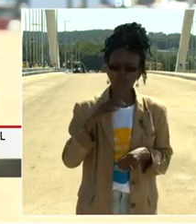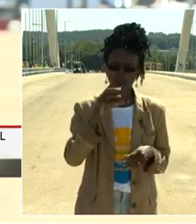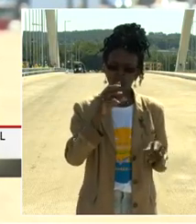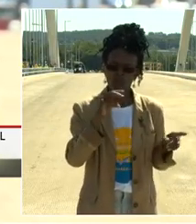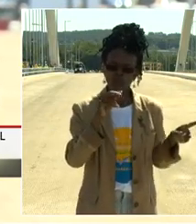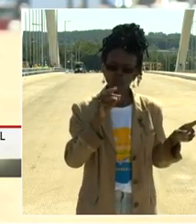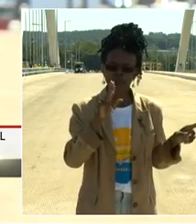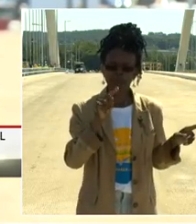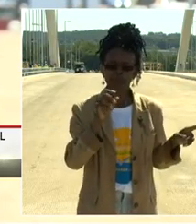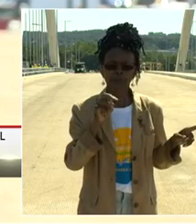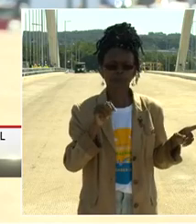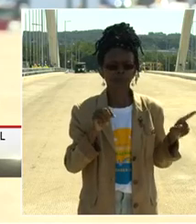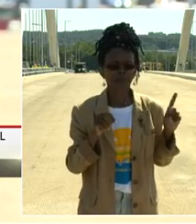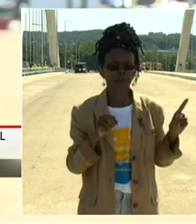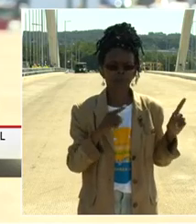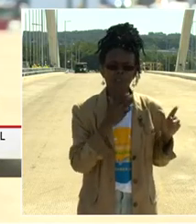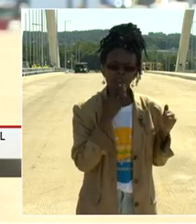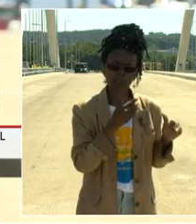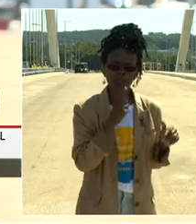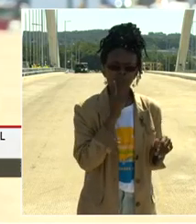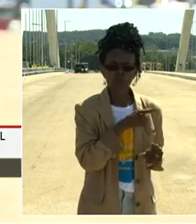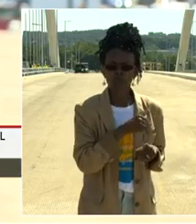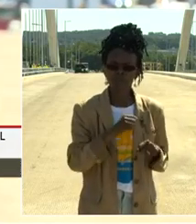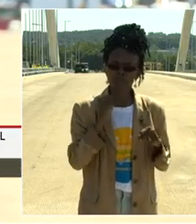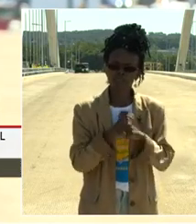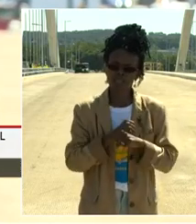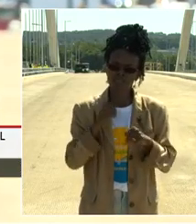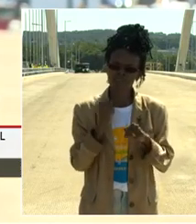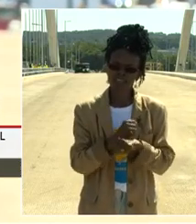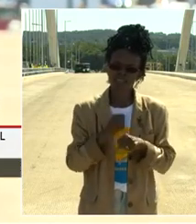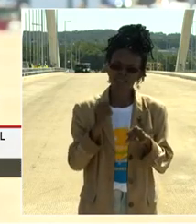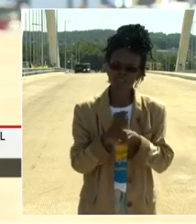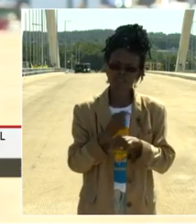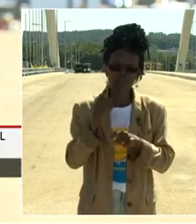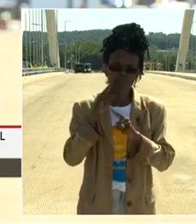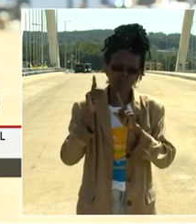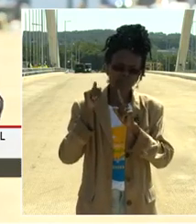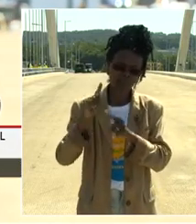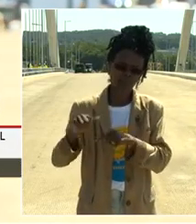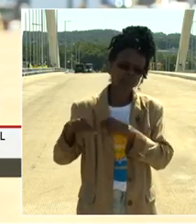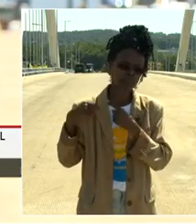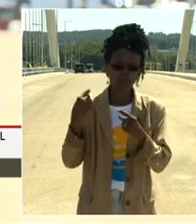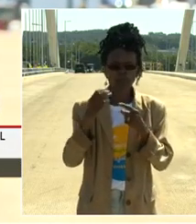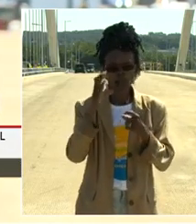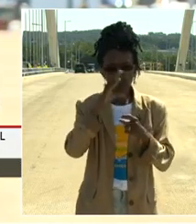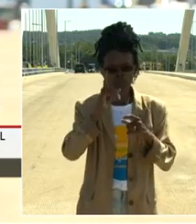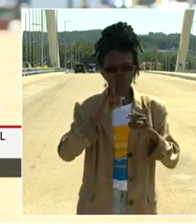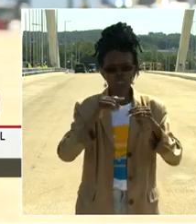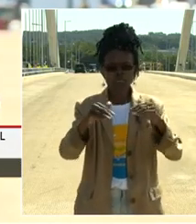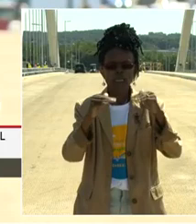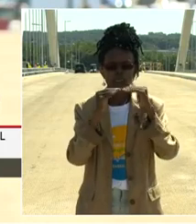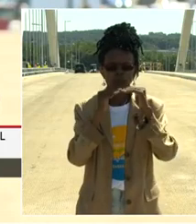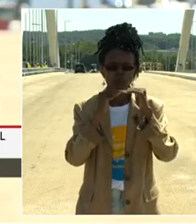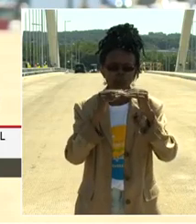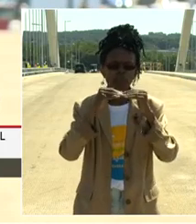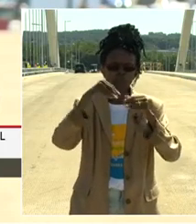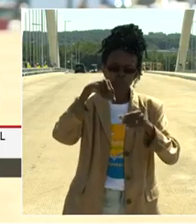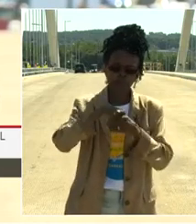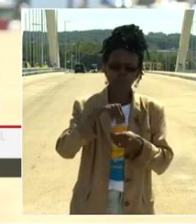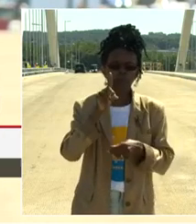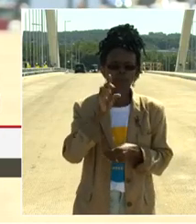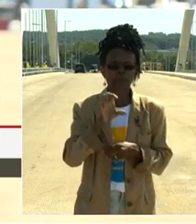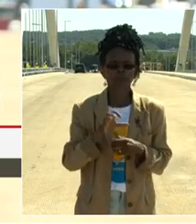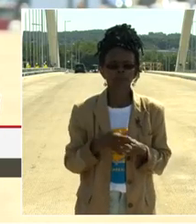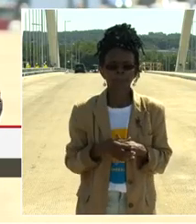for so long. Not just for equality, but for equity for our residents in D.C. Majority Leader